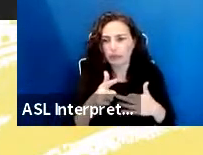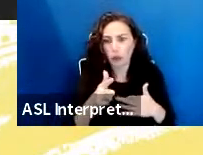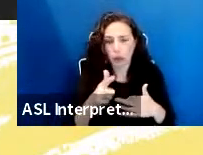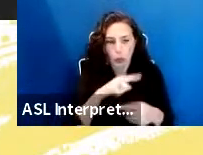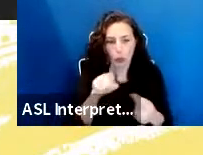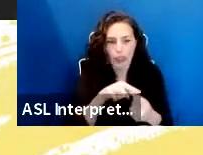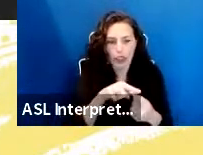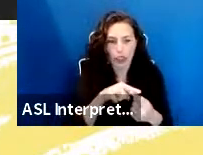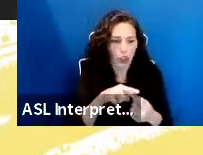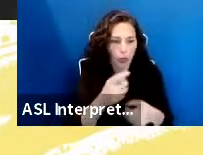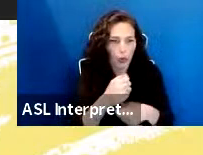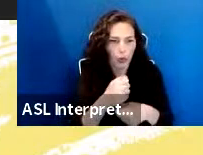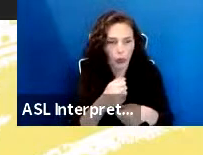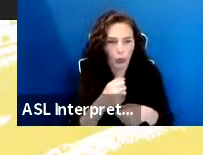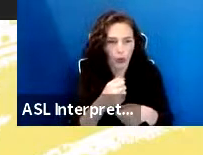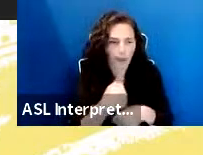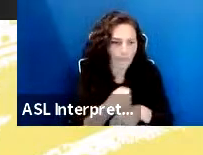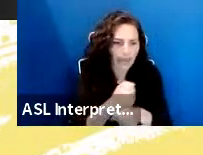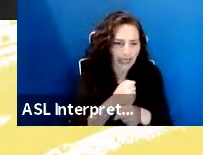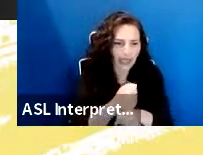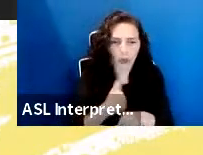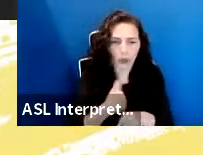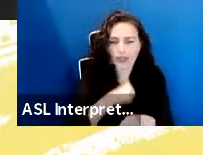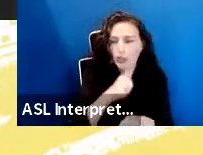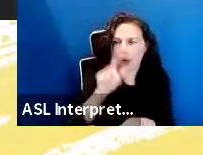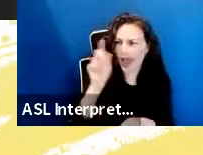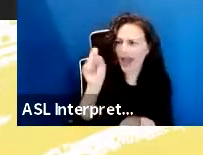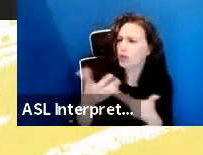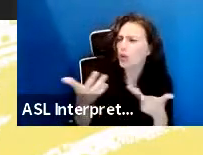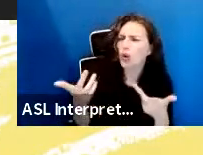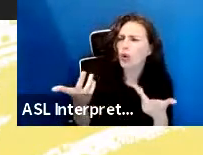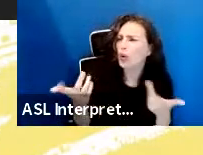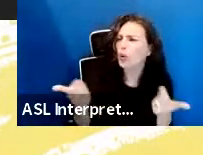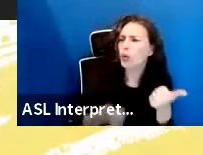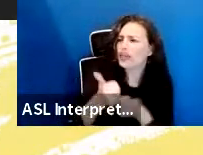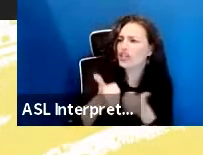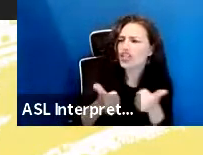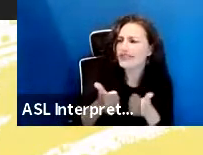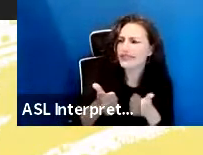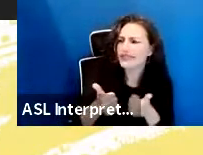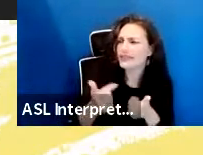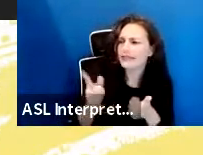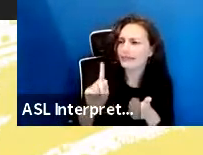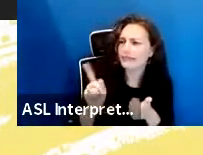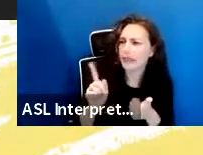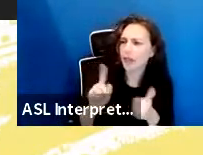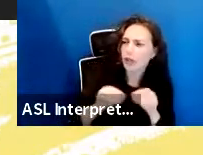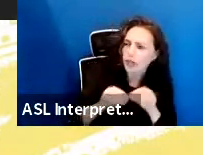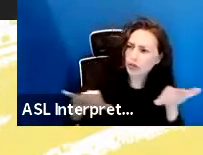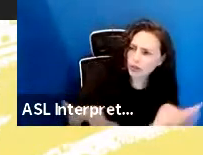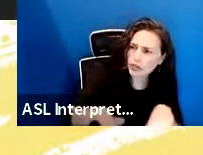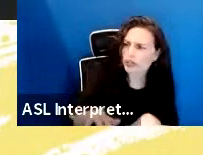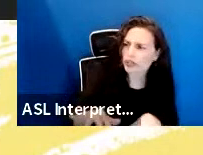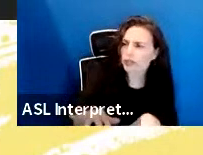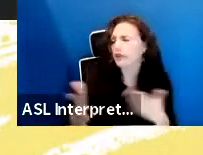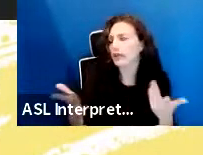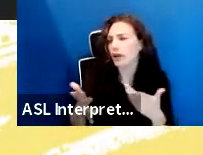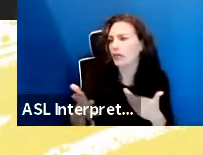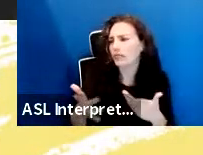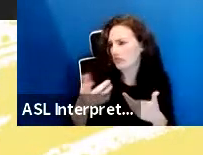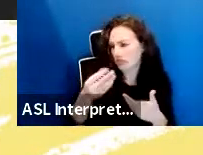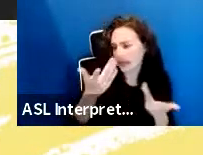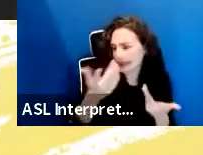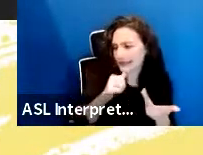is your initial exhibition. What we want to pay attention to is that you are shooting in the United States. Your maximum budget is under